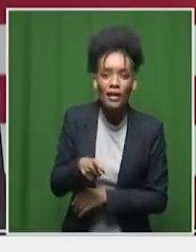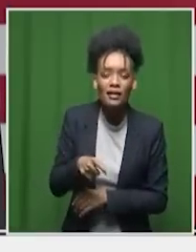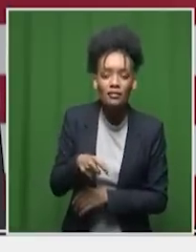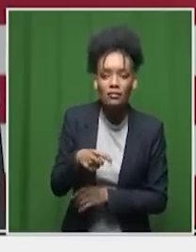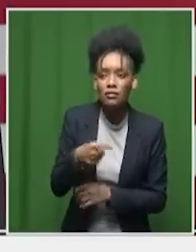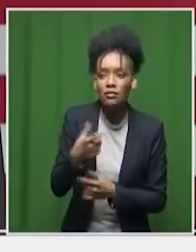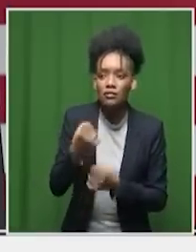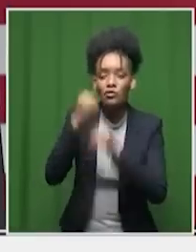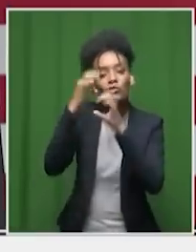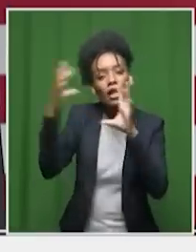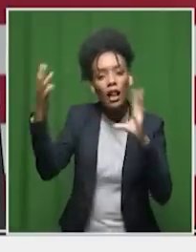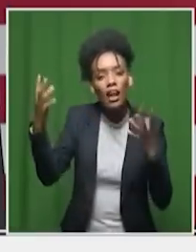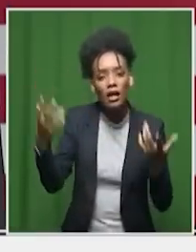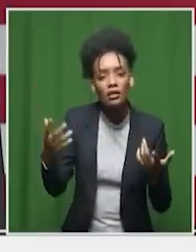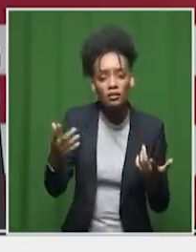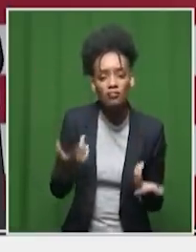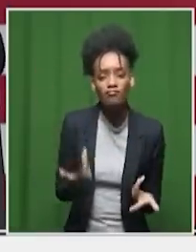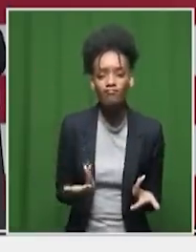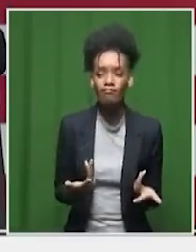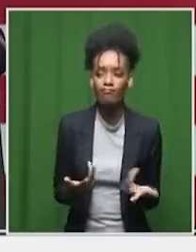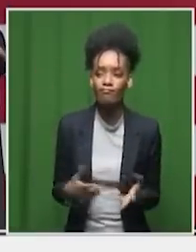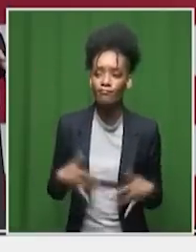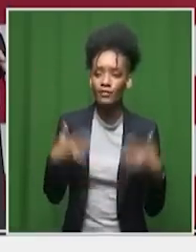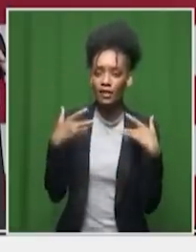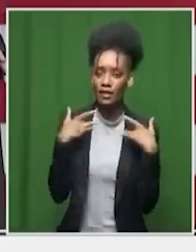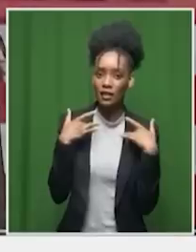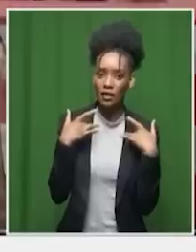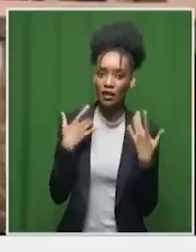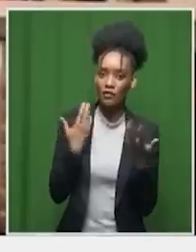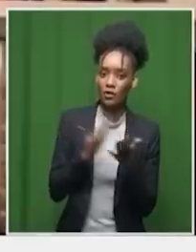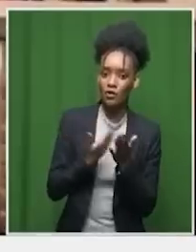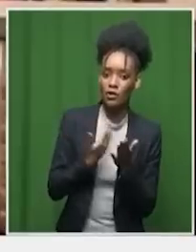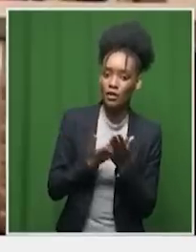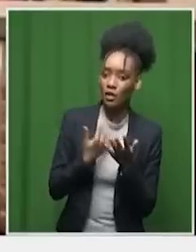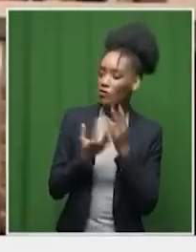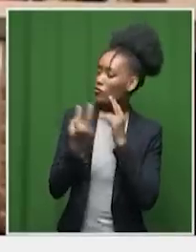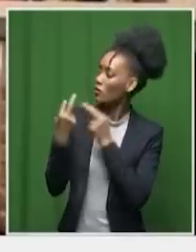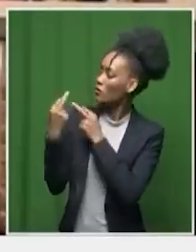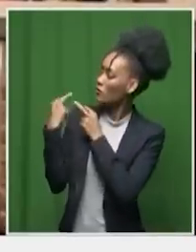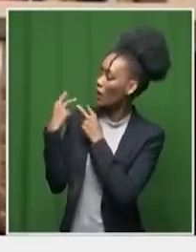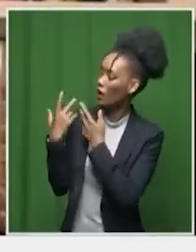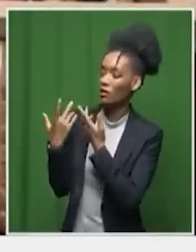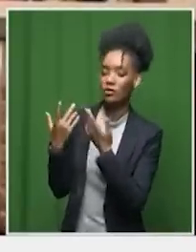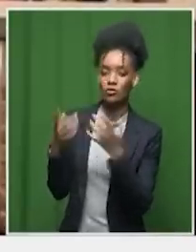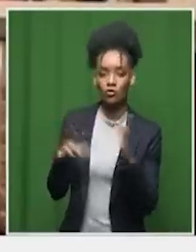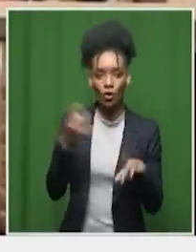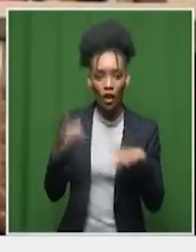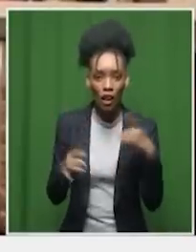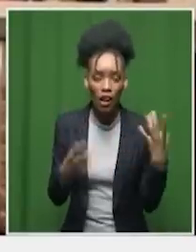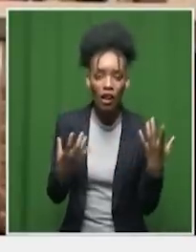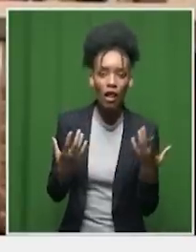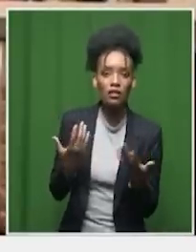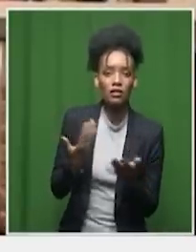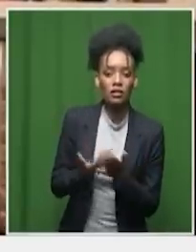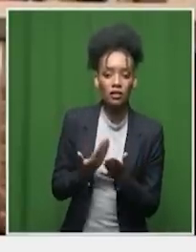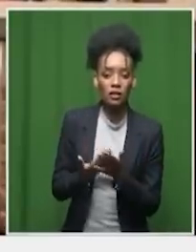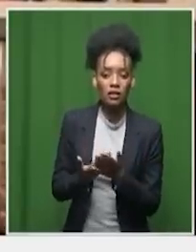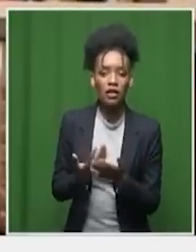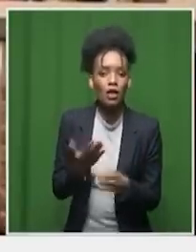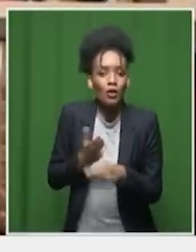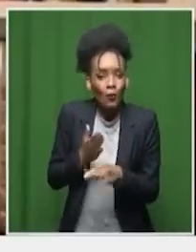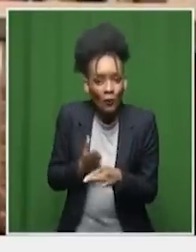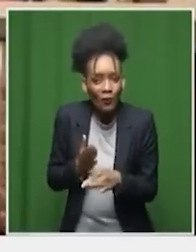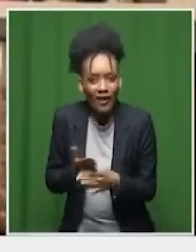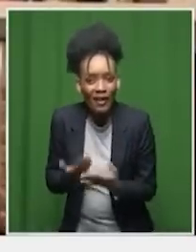is a time in life when you can reflect, you can analyze, you can still work, but you shouldn't have a job